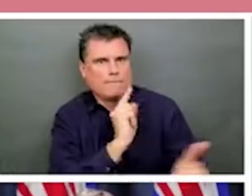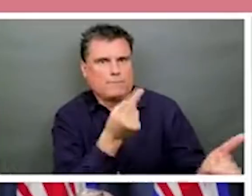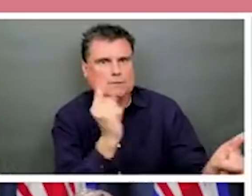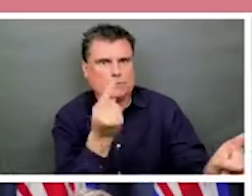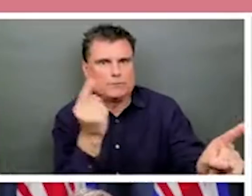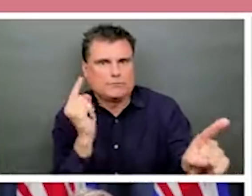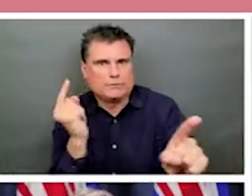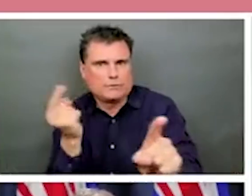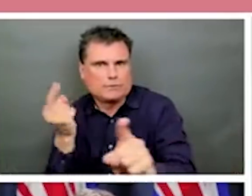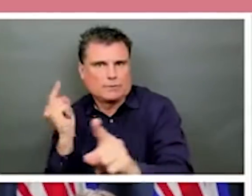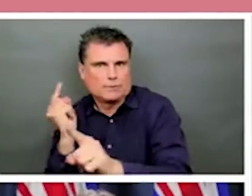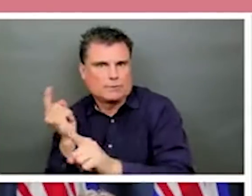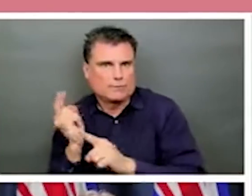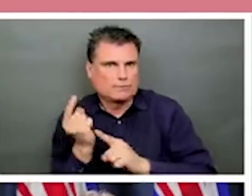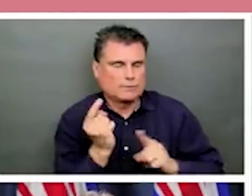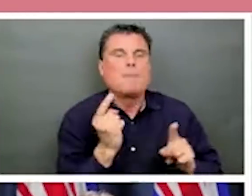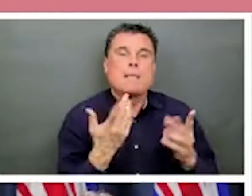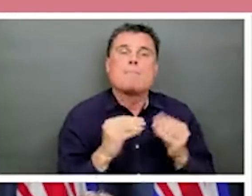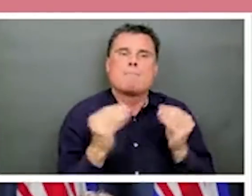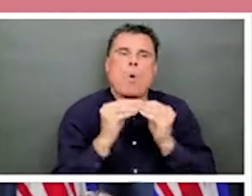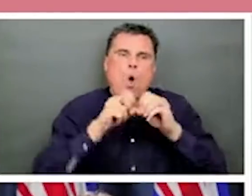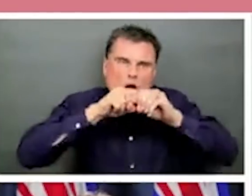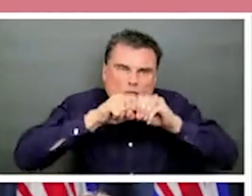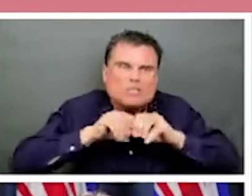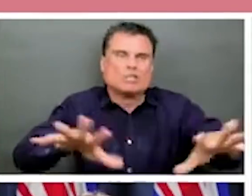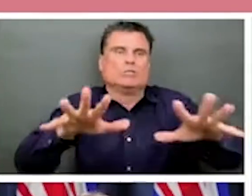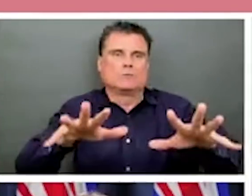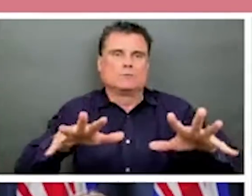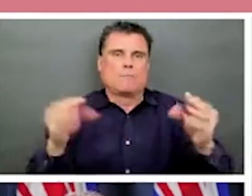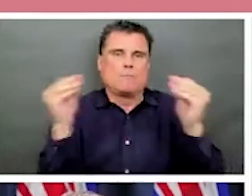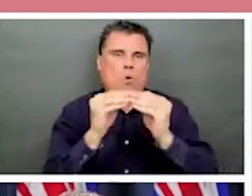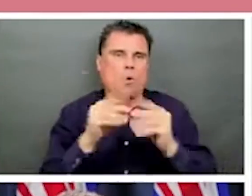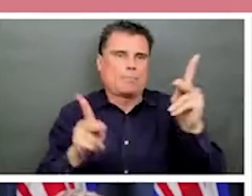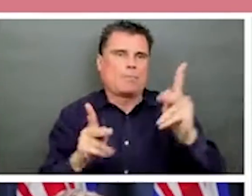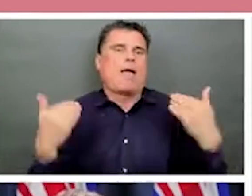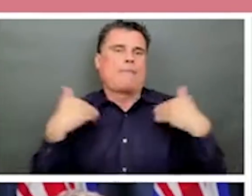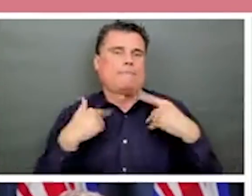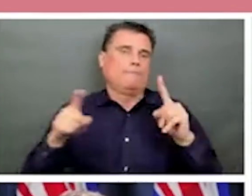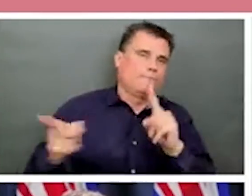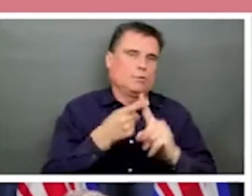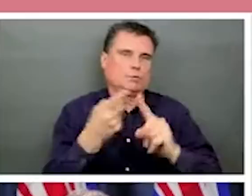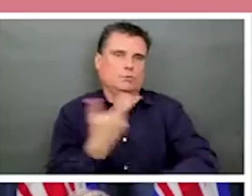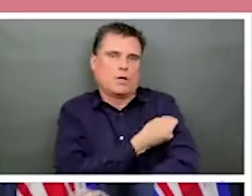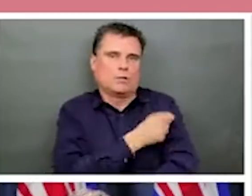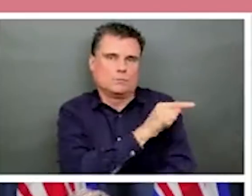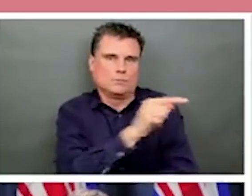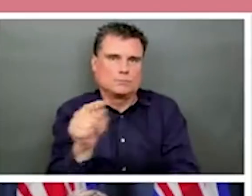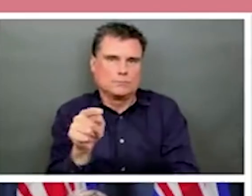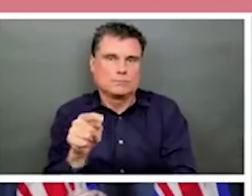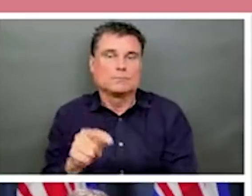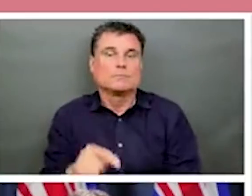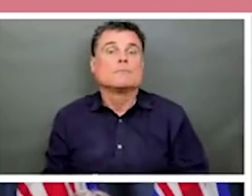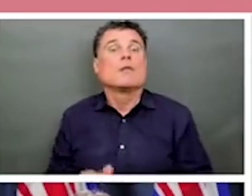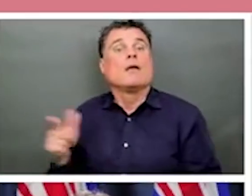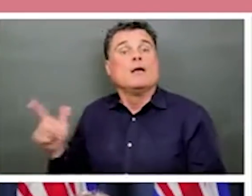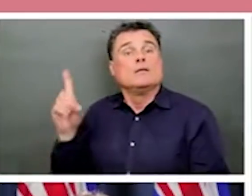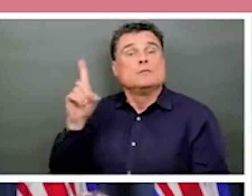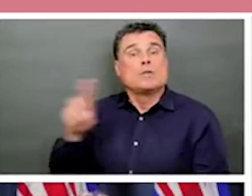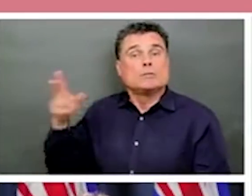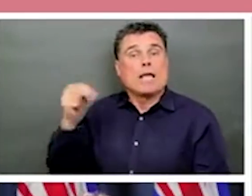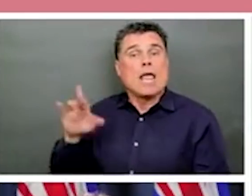access for vaccination to our population by dose 1, which, as Dr. Henry has described, is very, very